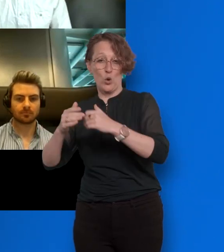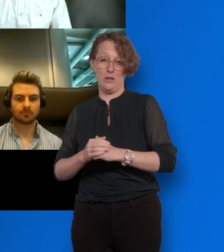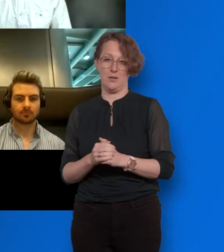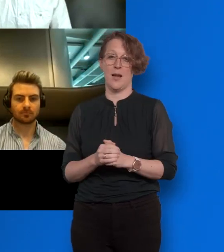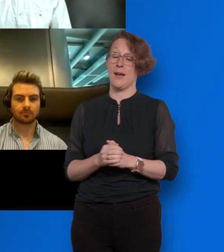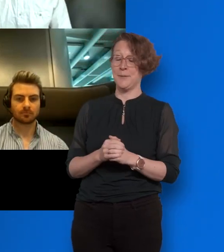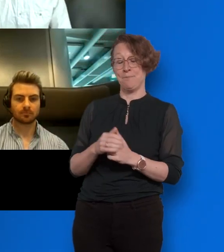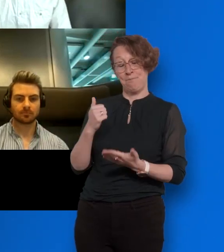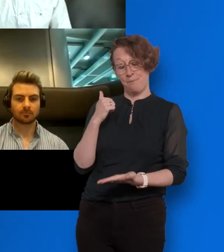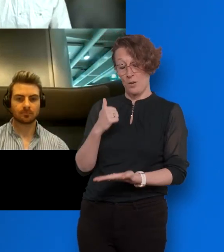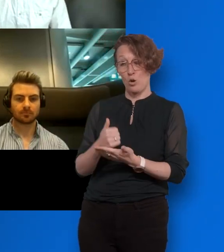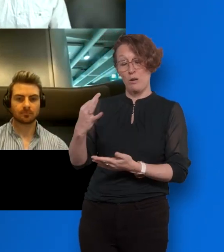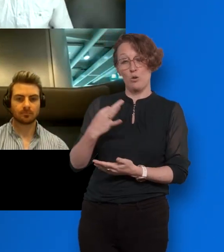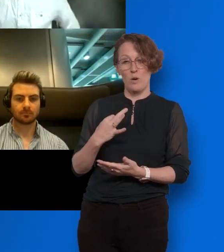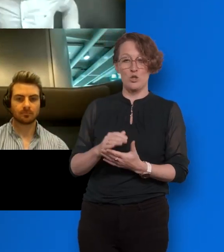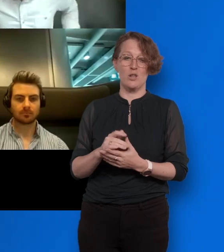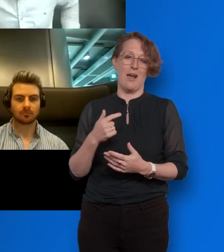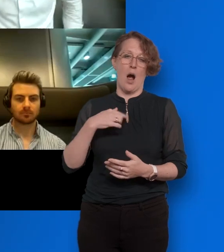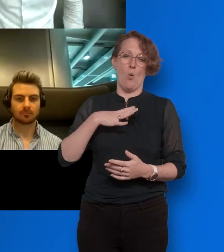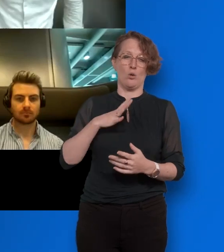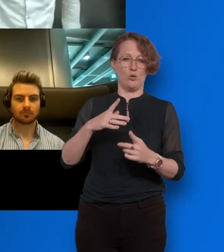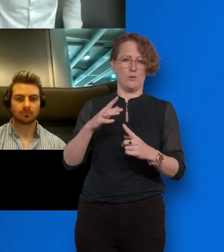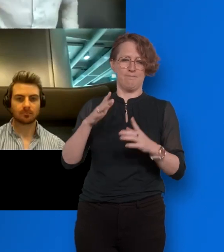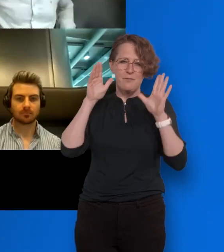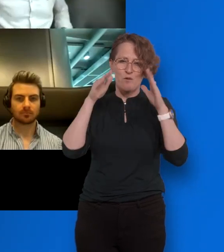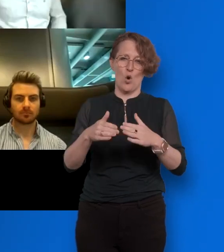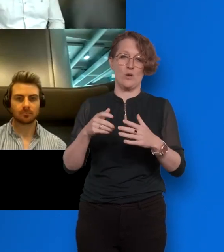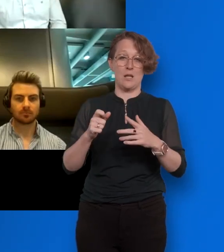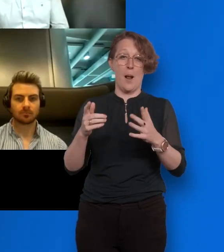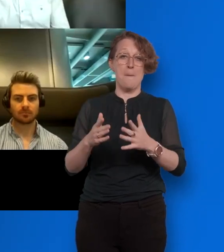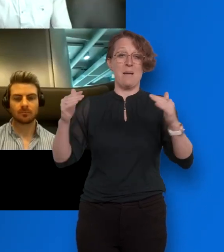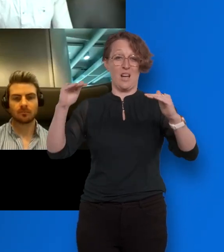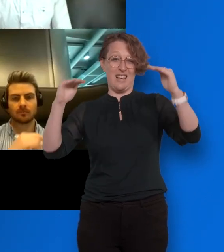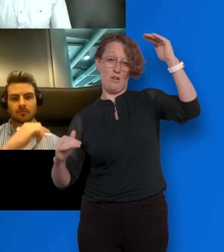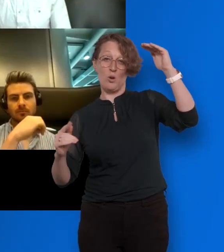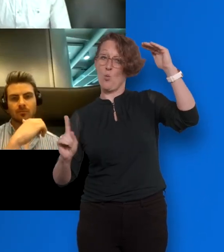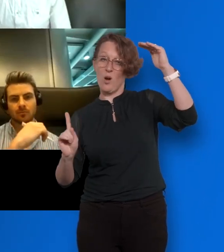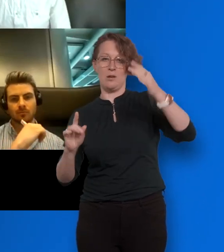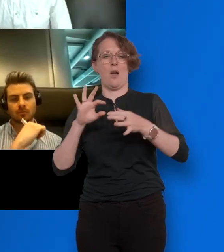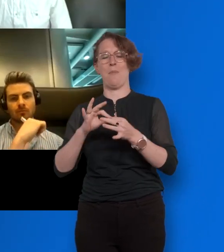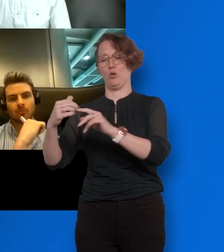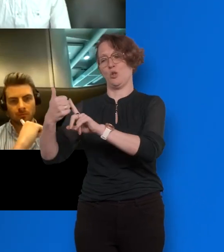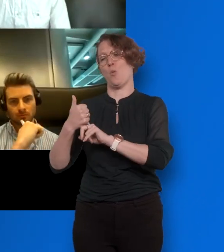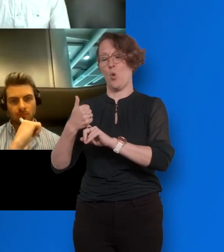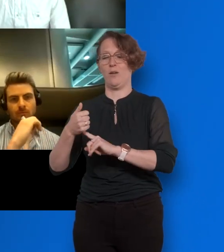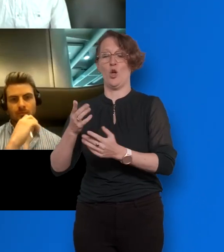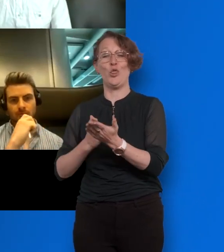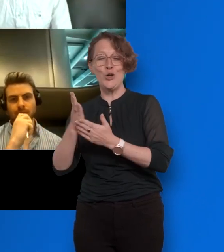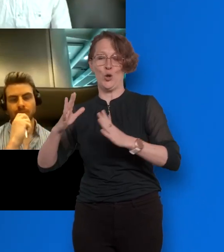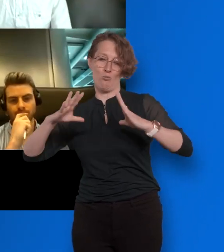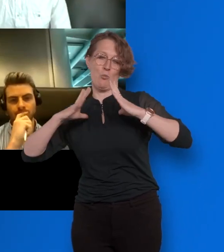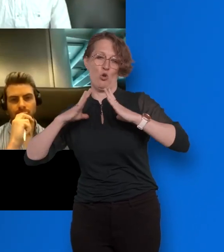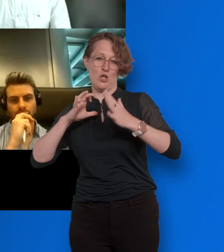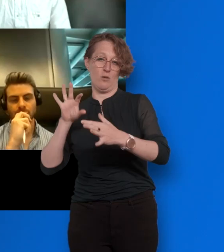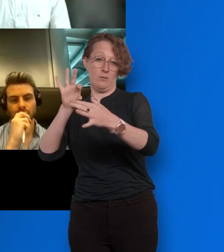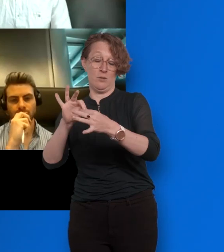Again, a great question, and I highlighted a lot that there, one of the bigger inequities seems to be around that support in preparing, which, whilst